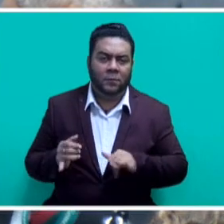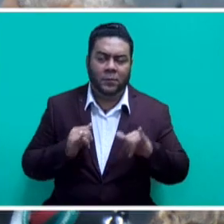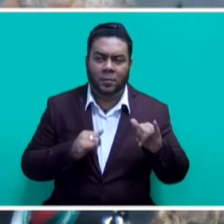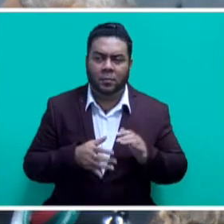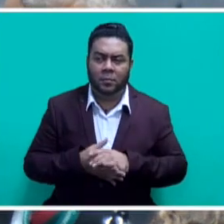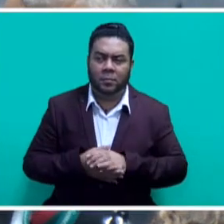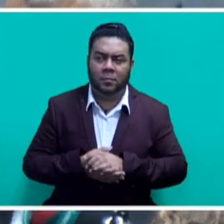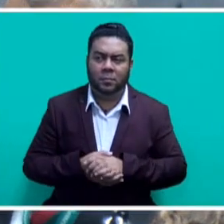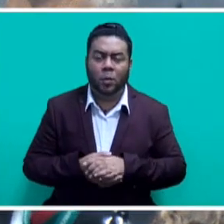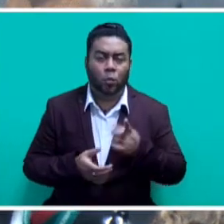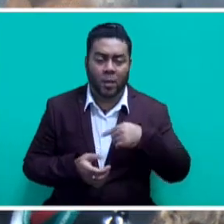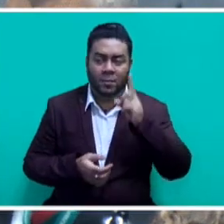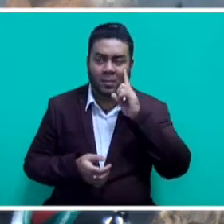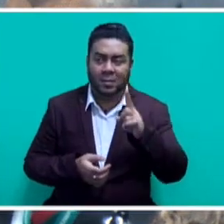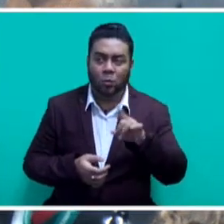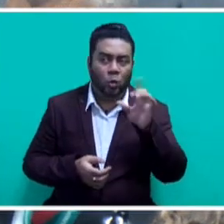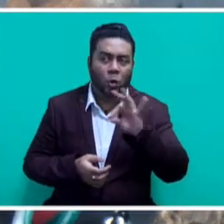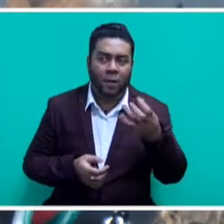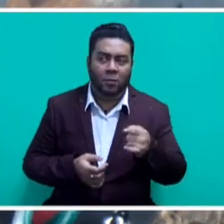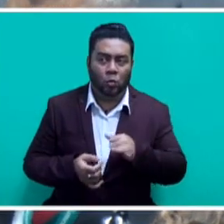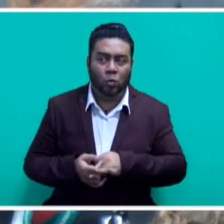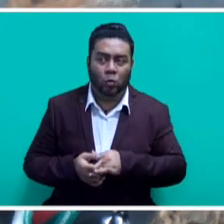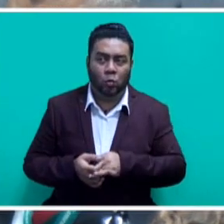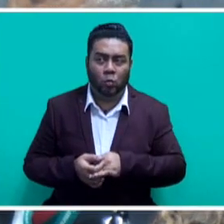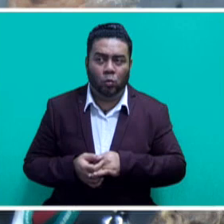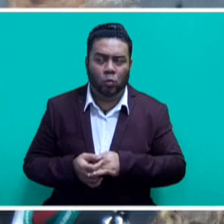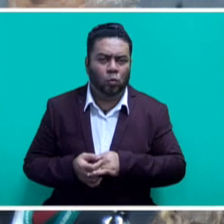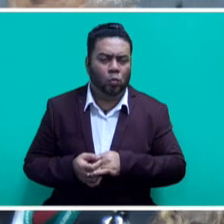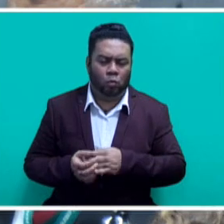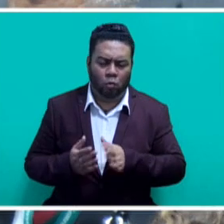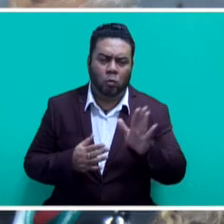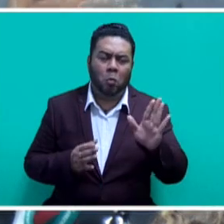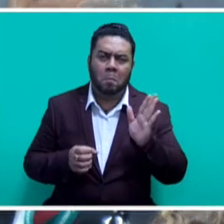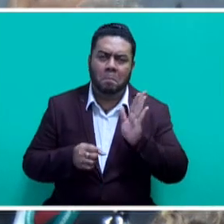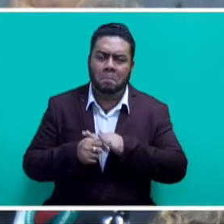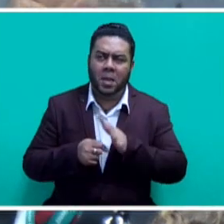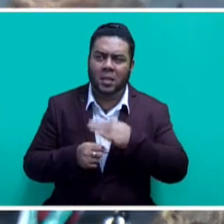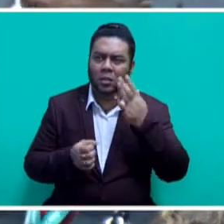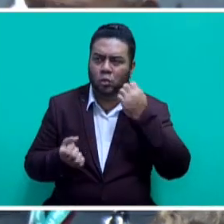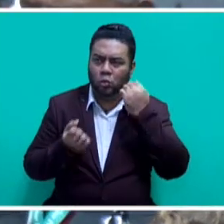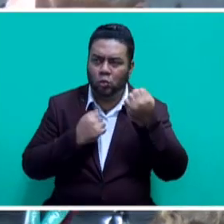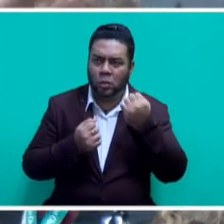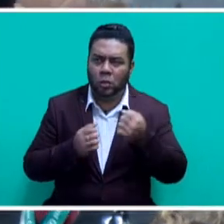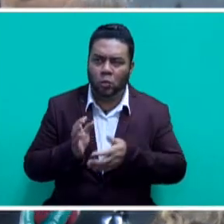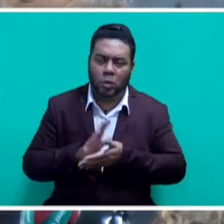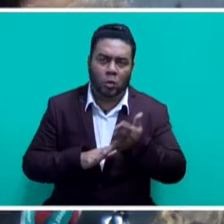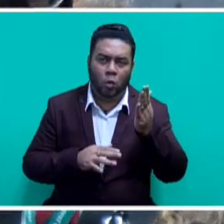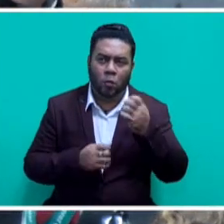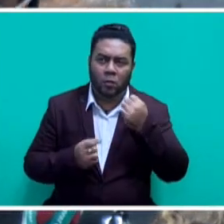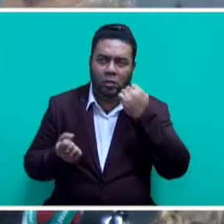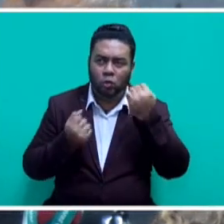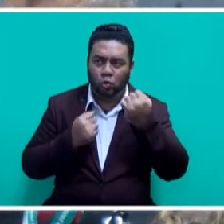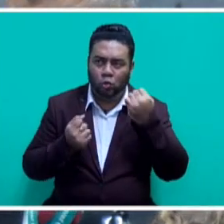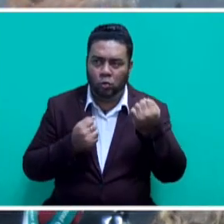seen that we don't really have to go into this making sugar. If you want to make ethanol, you can go straight from